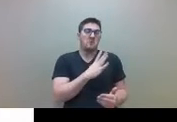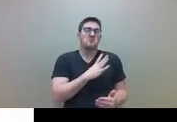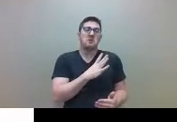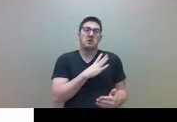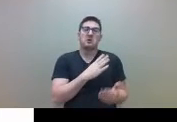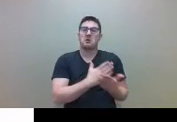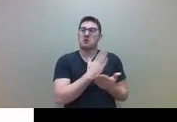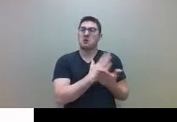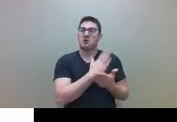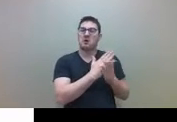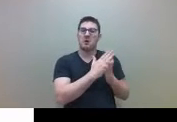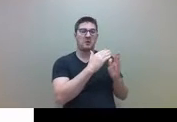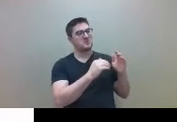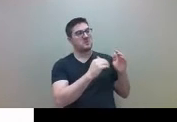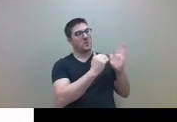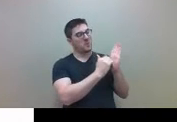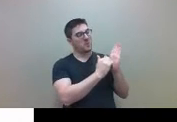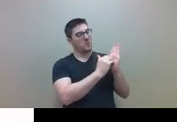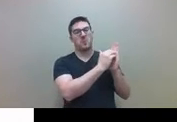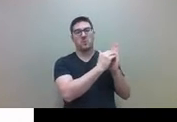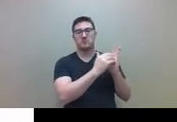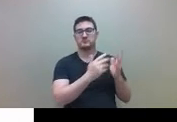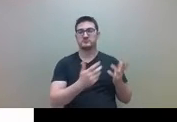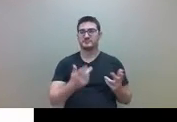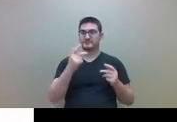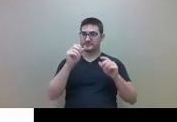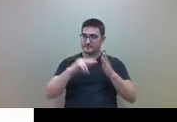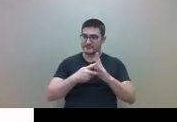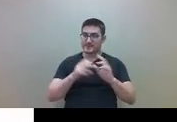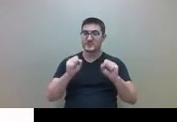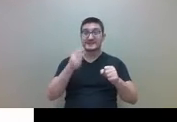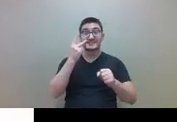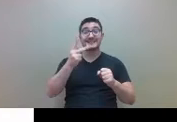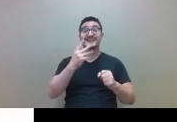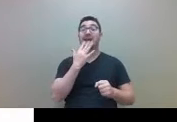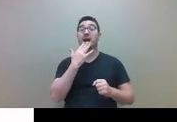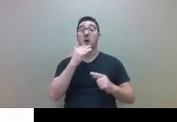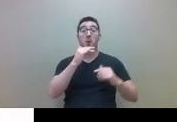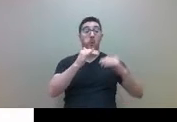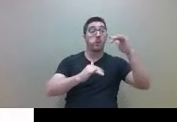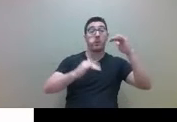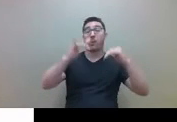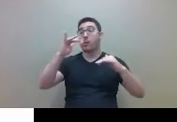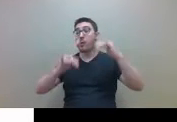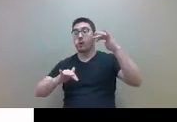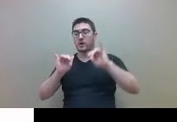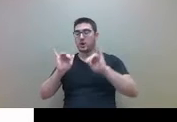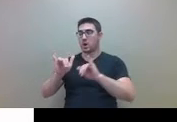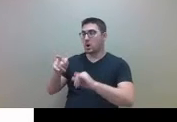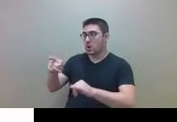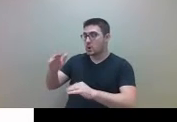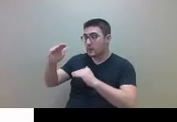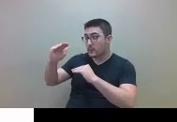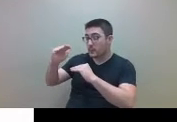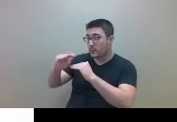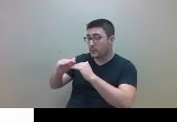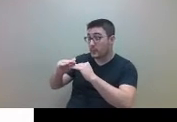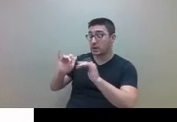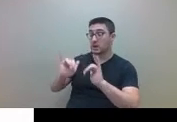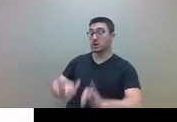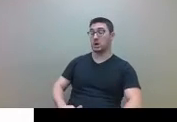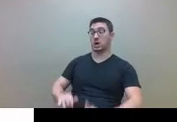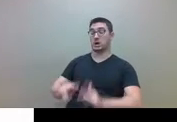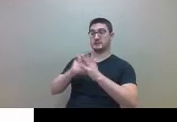oh, these areas are really in deficit. I need to focus to get this wheel